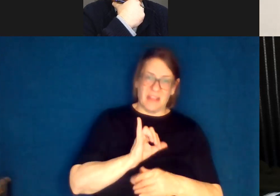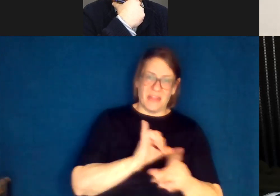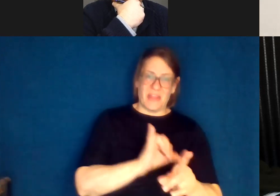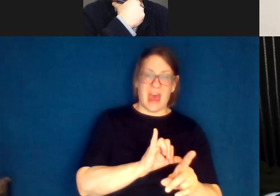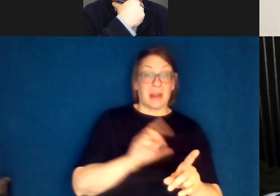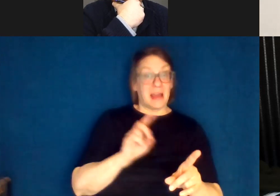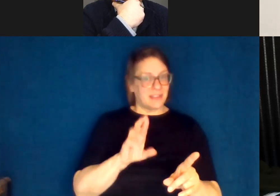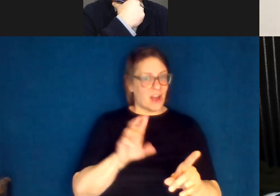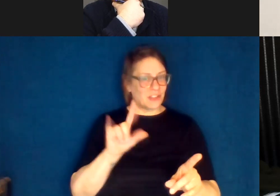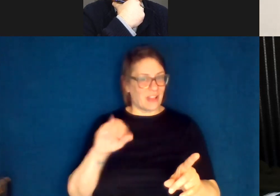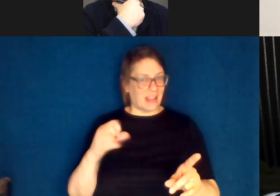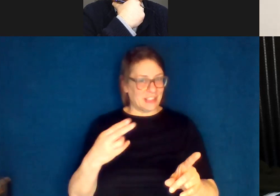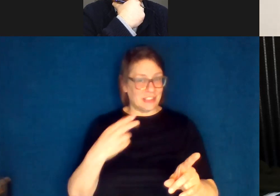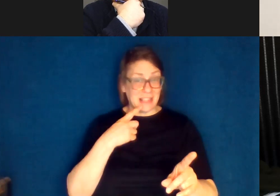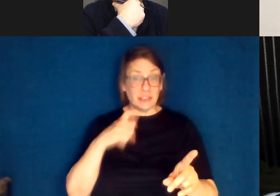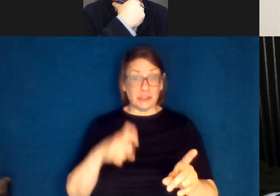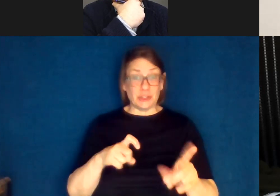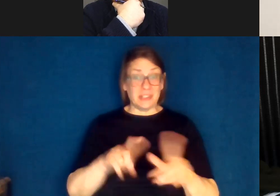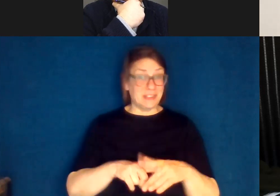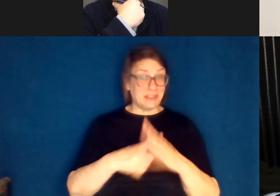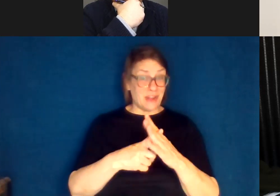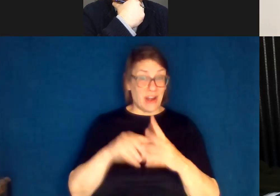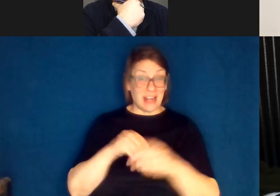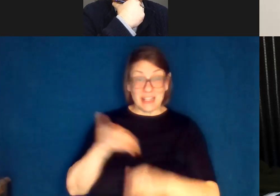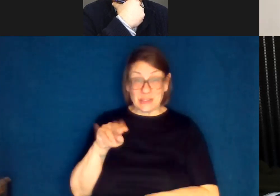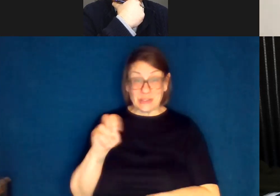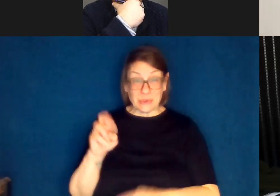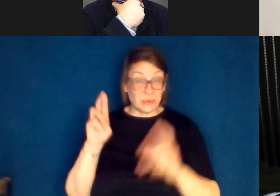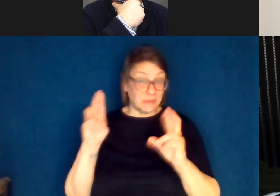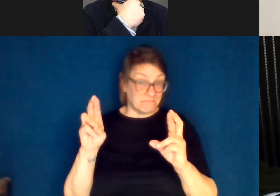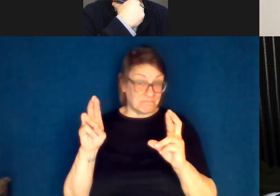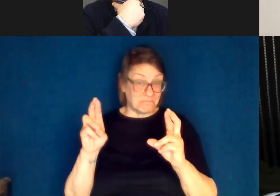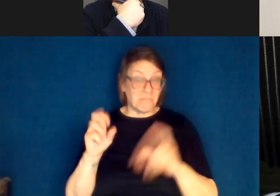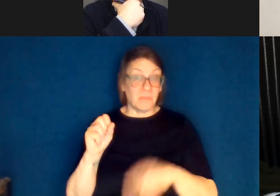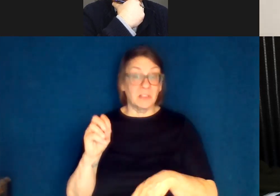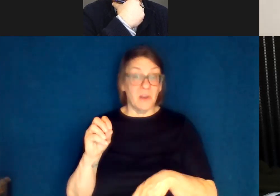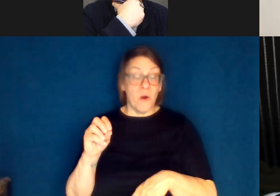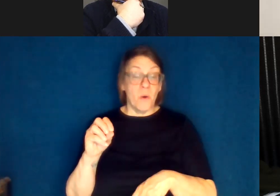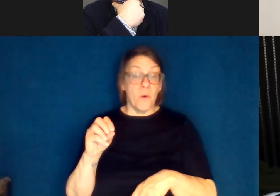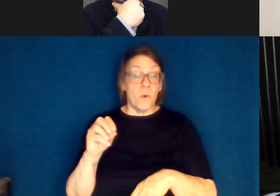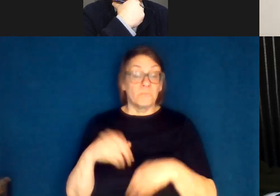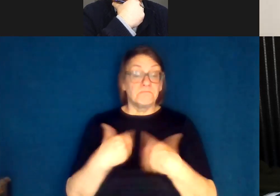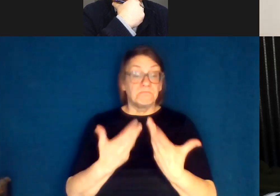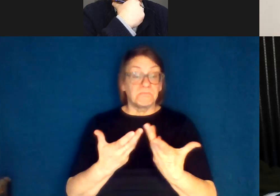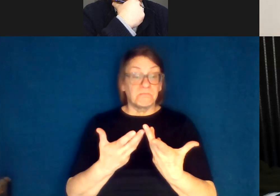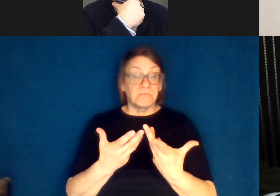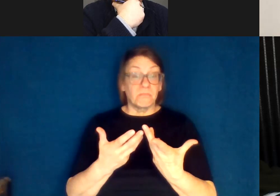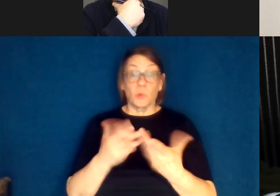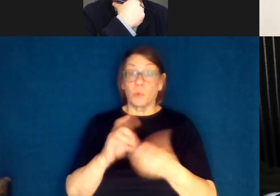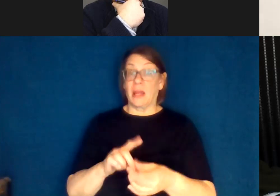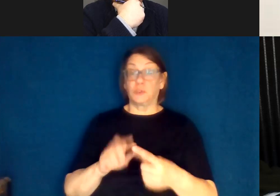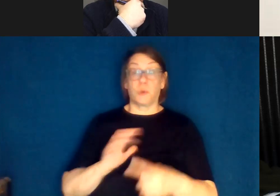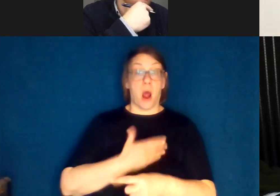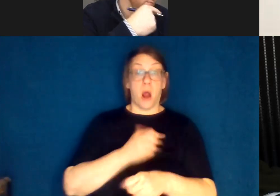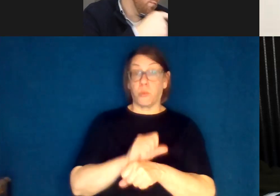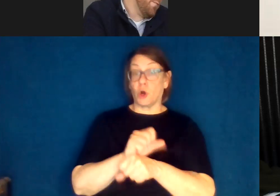Lynch mentioned, should be launching in June if all goes well. So in terms of our work, I look forward